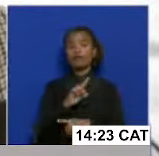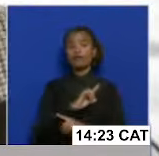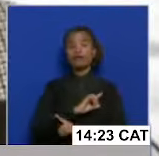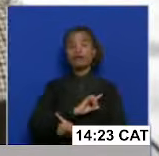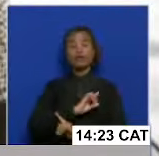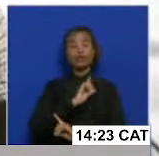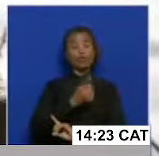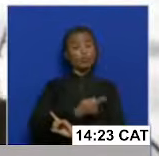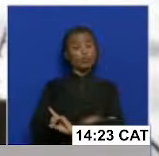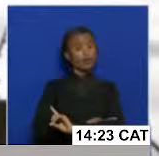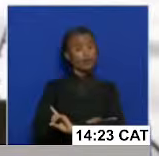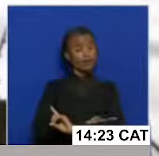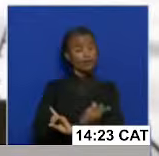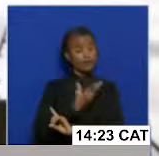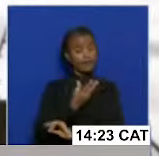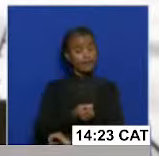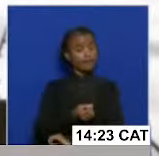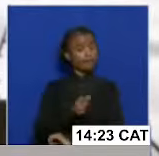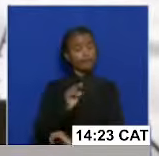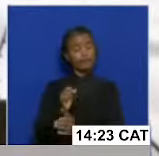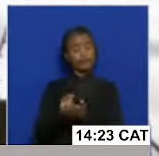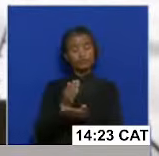court roll?